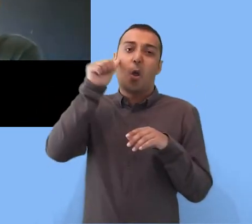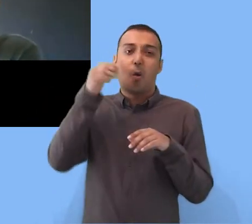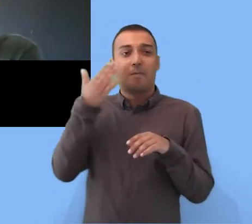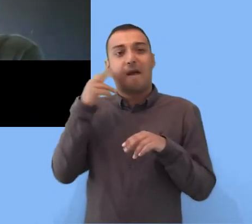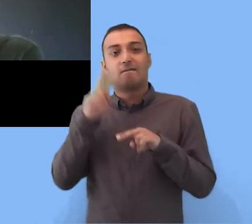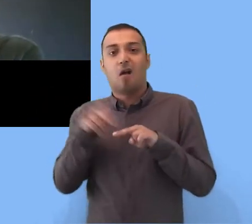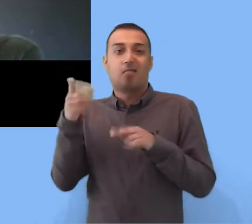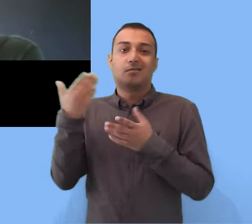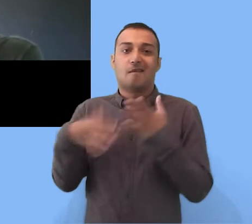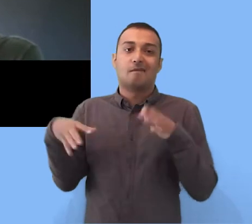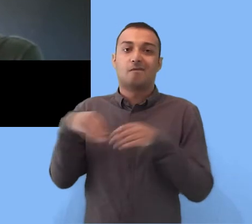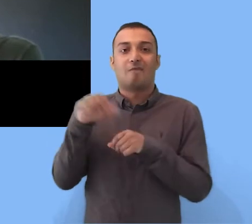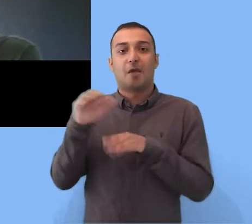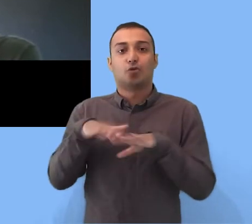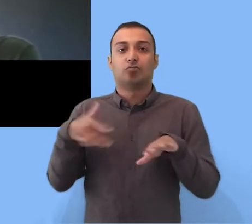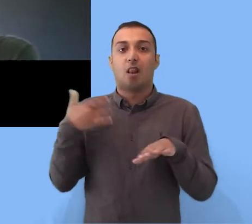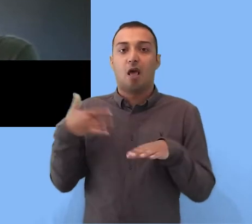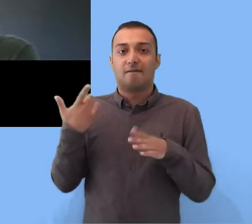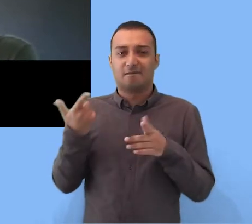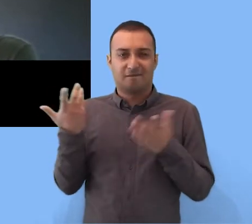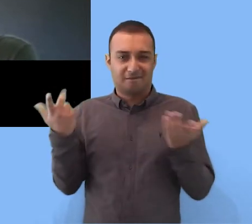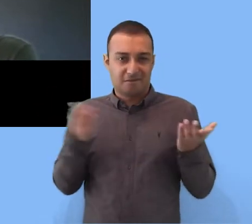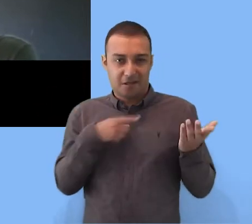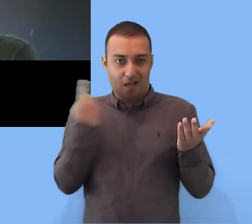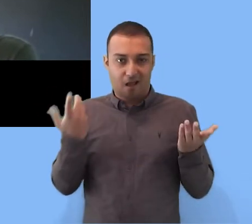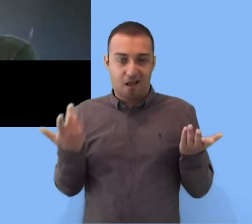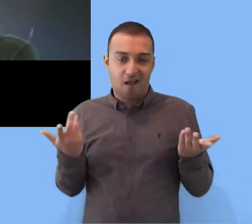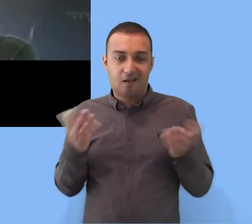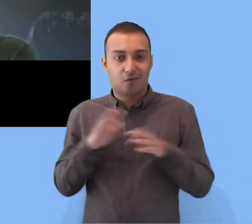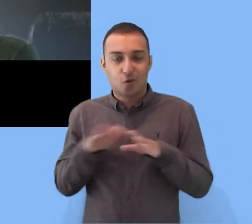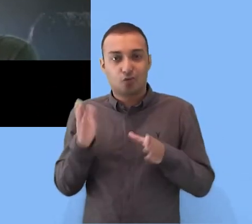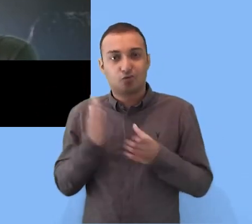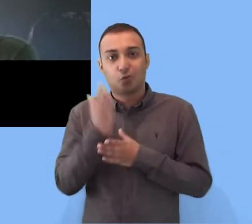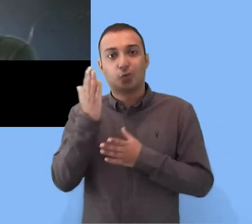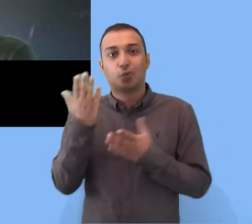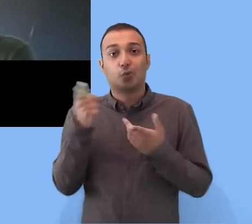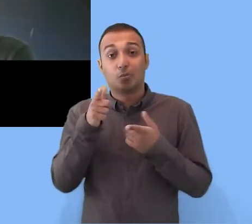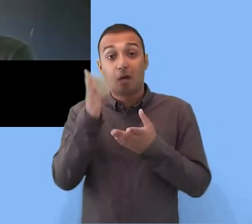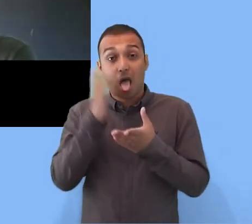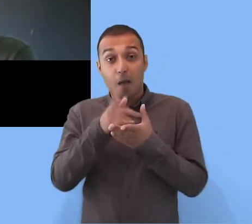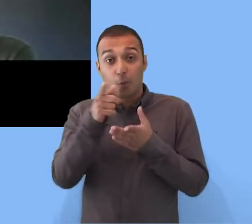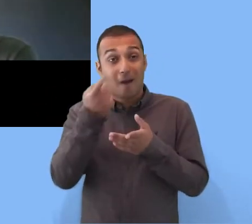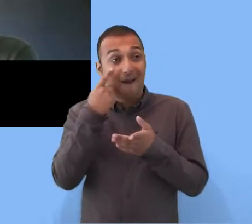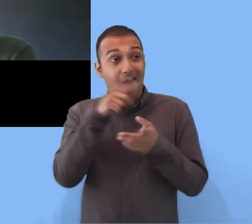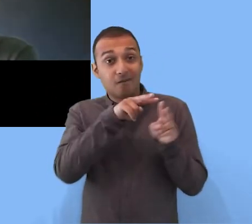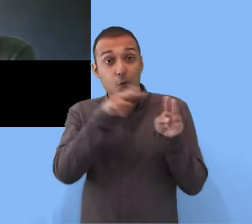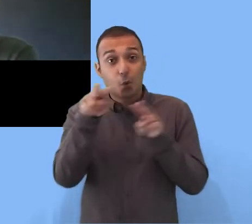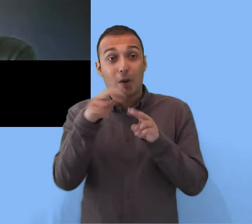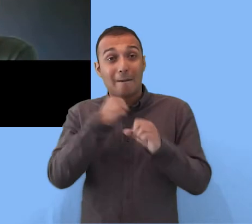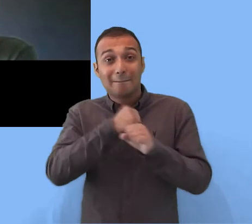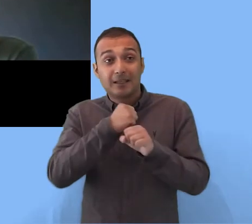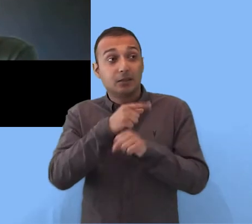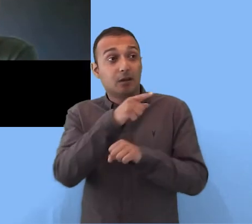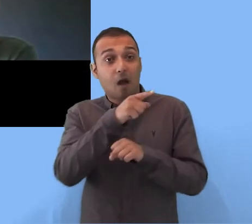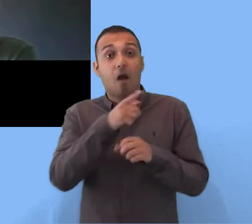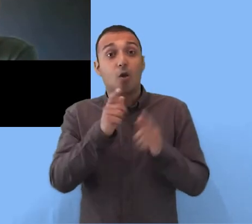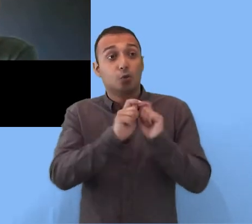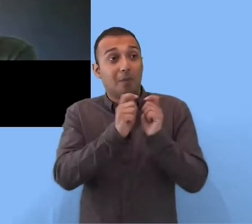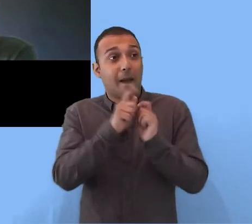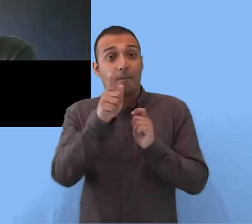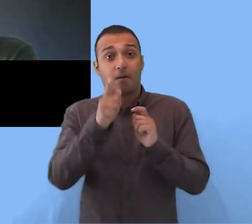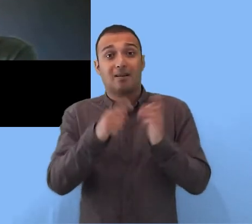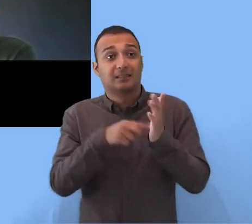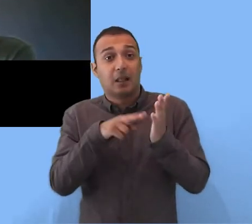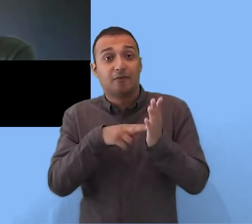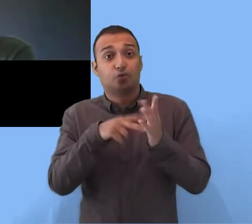lie. But, you know, this is what's being pushed out into the media. Black people are dehumanized, and